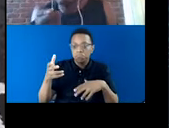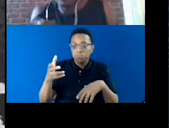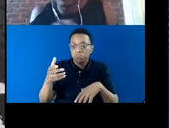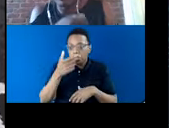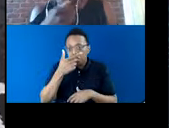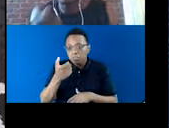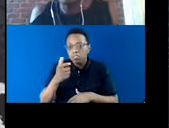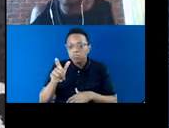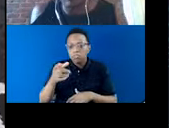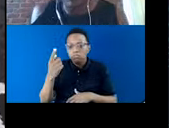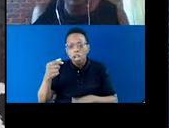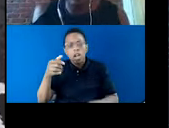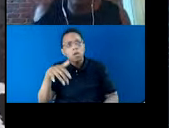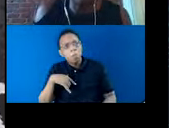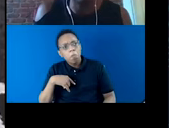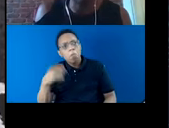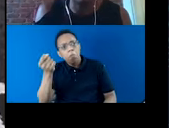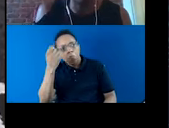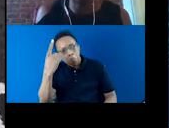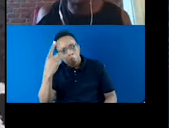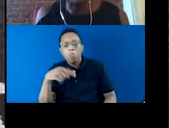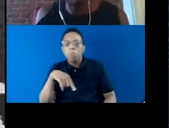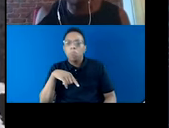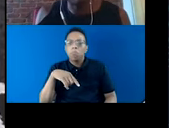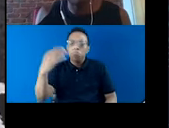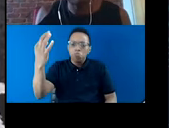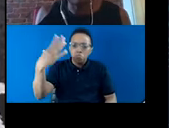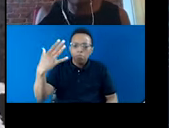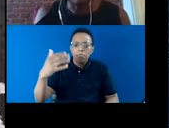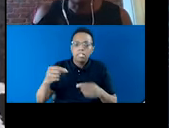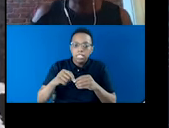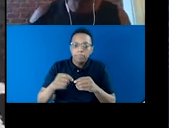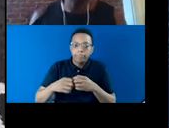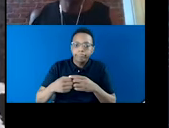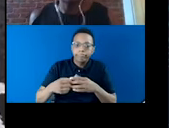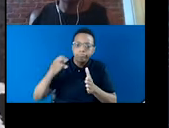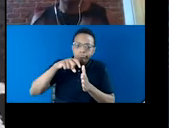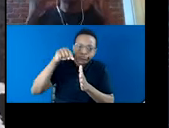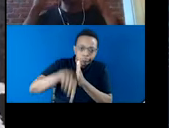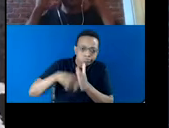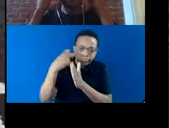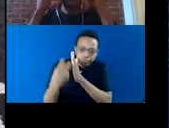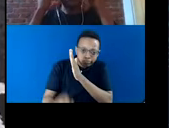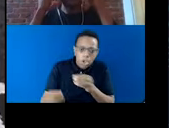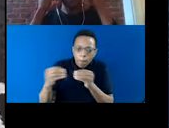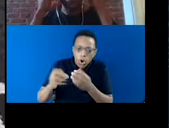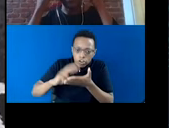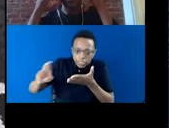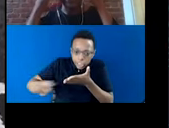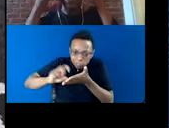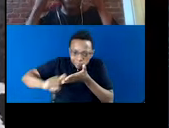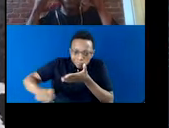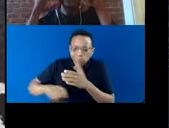little tidbit and do more of research. So I want to start off here with